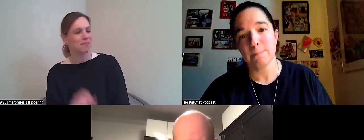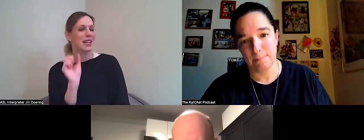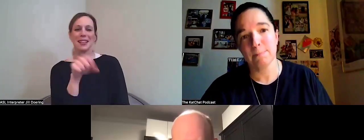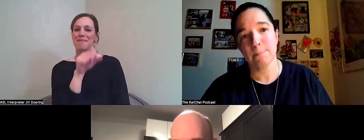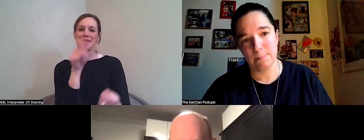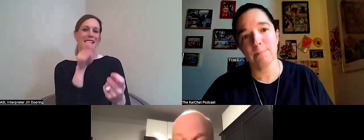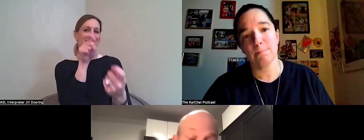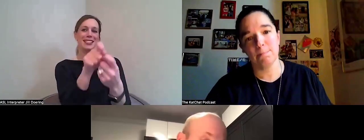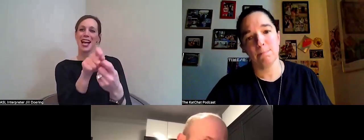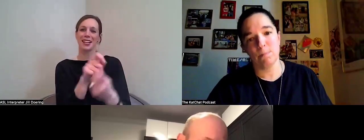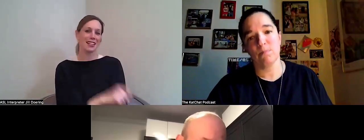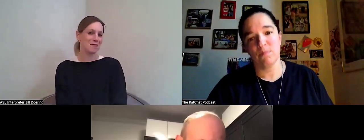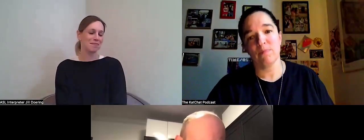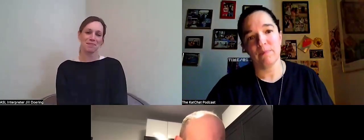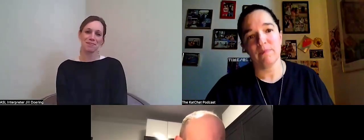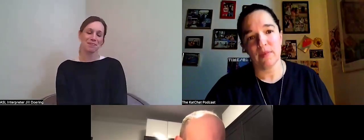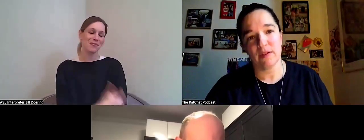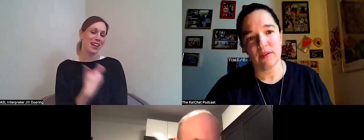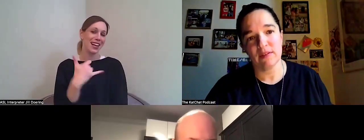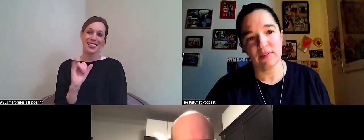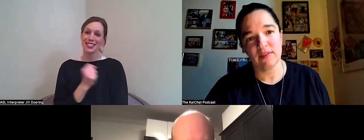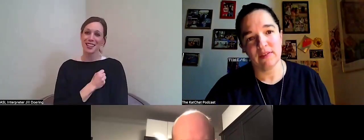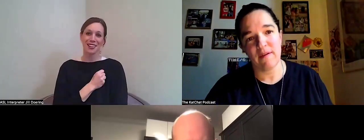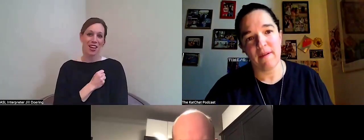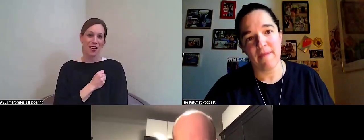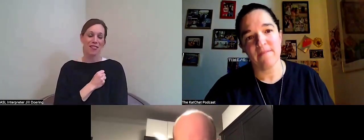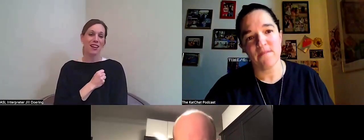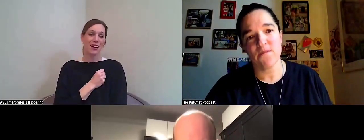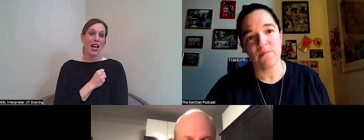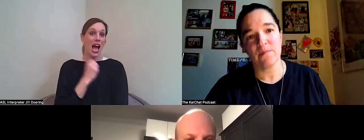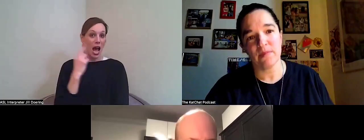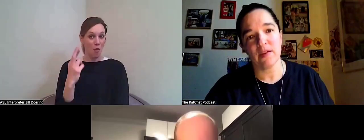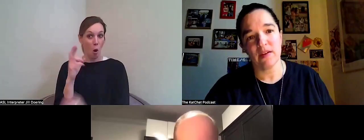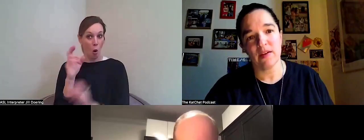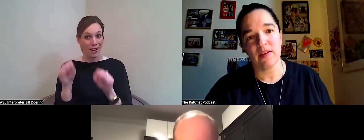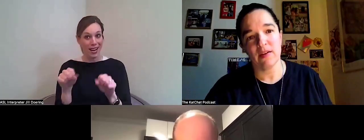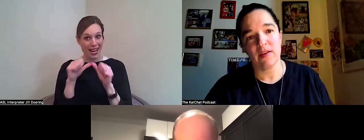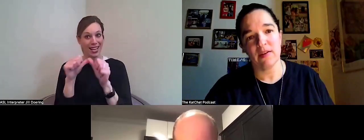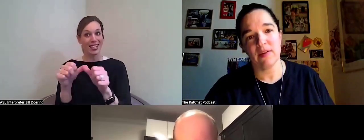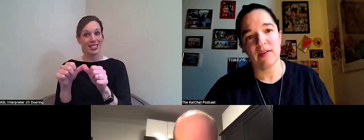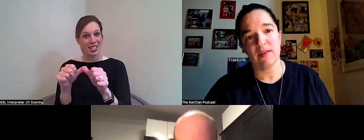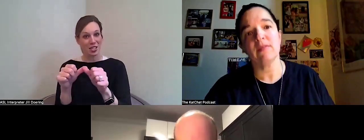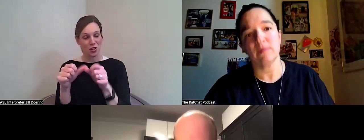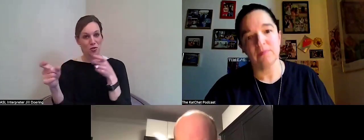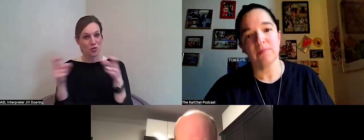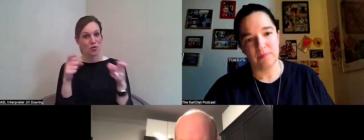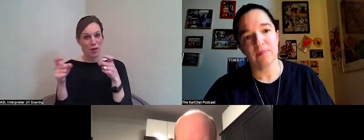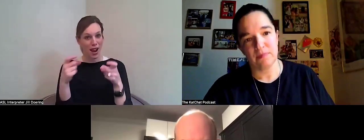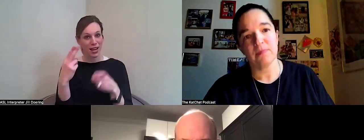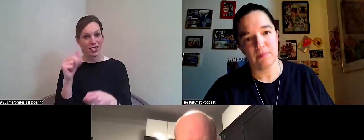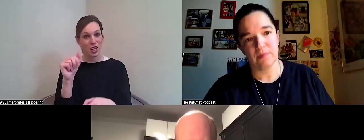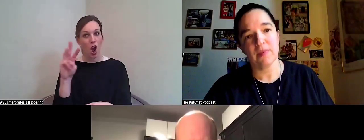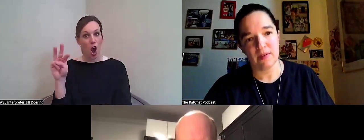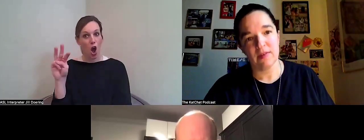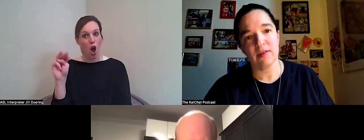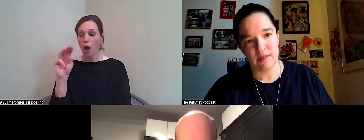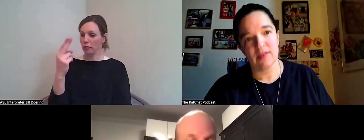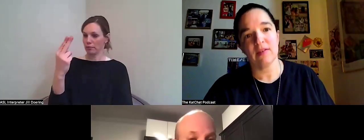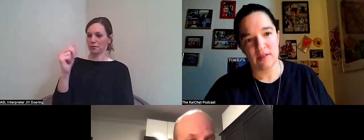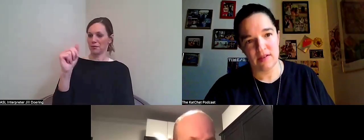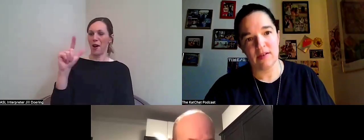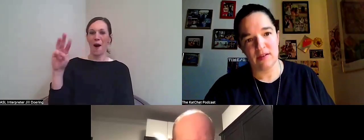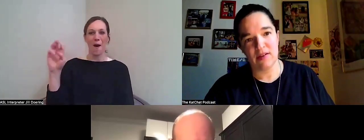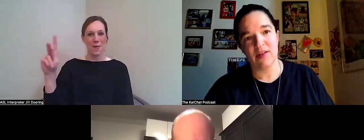exactly. And I still love, I'm hoping I can continue directing Hallmark movies and at the same time doing